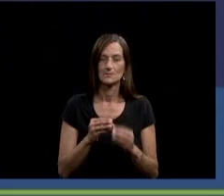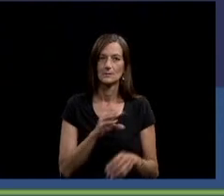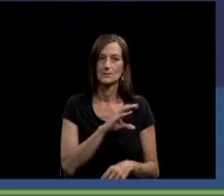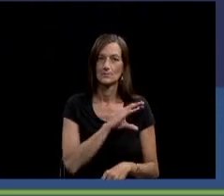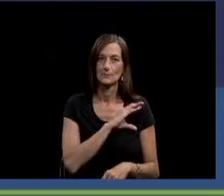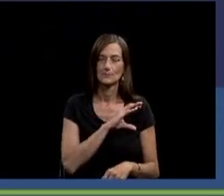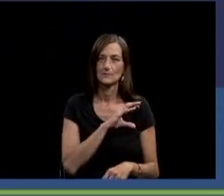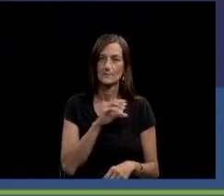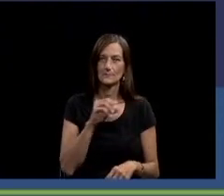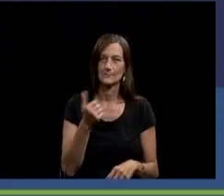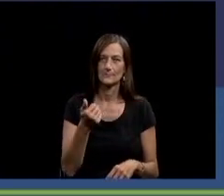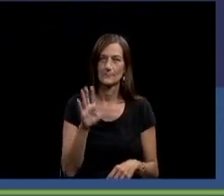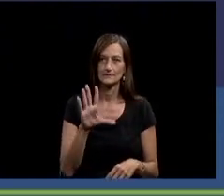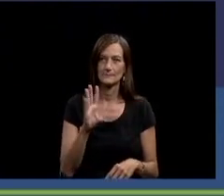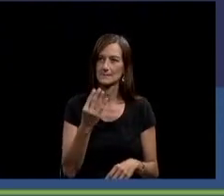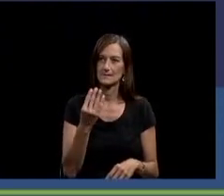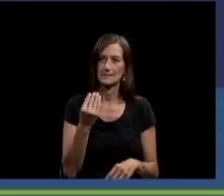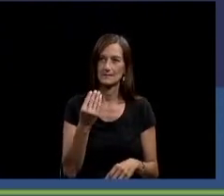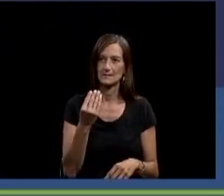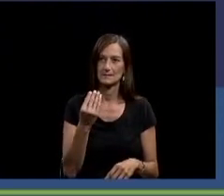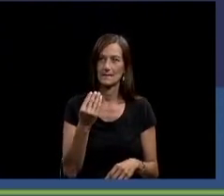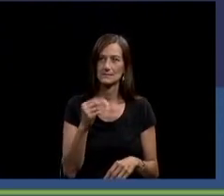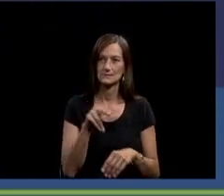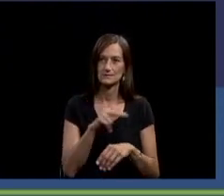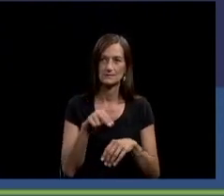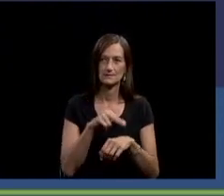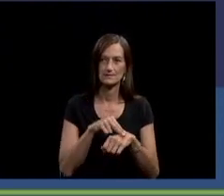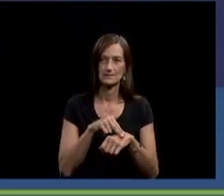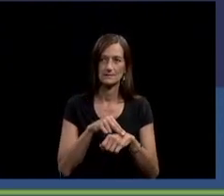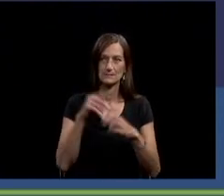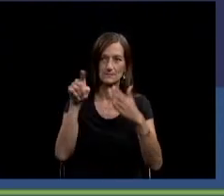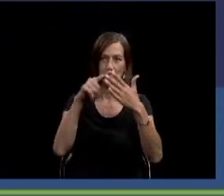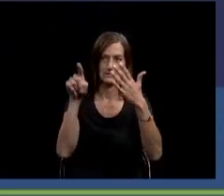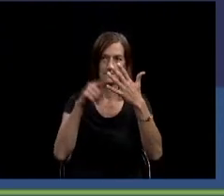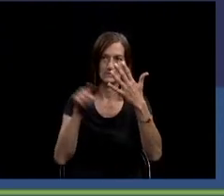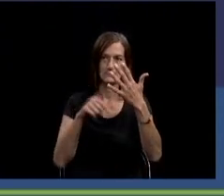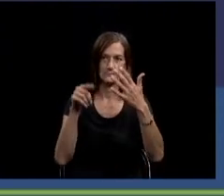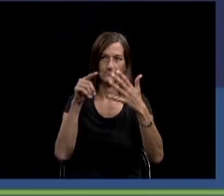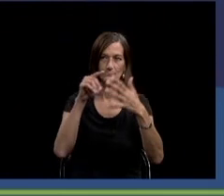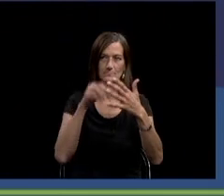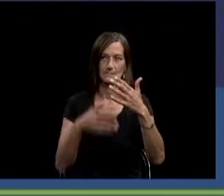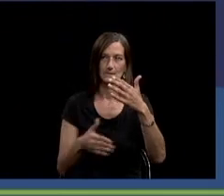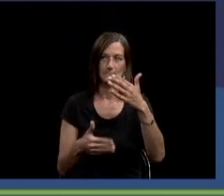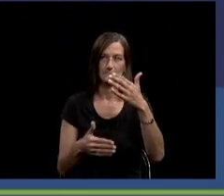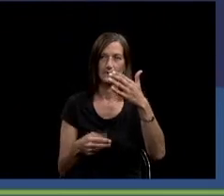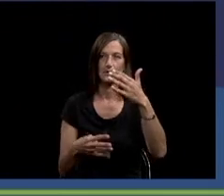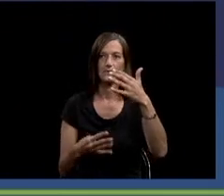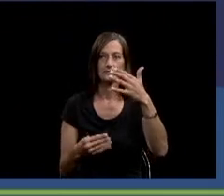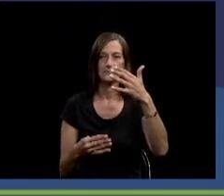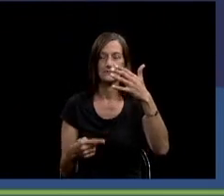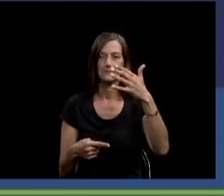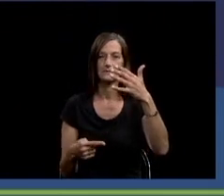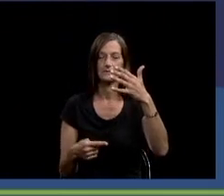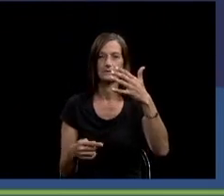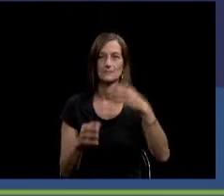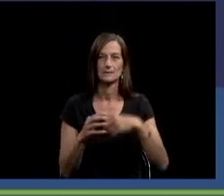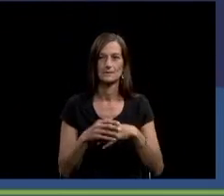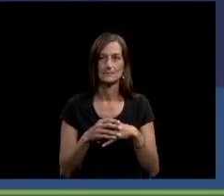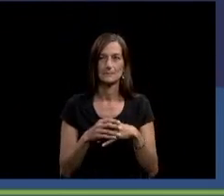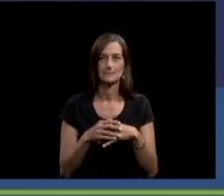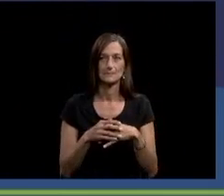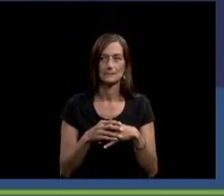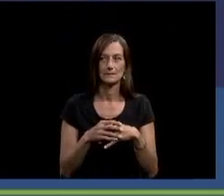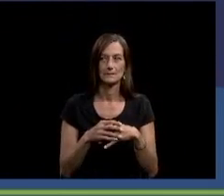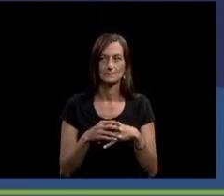event. The Citizens Police Academy and the Citizens Police Academy Alumni Association, Citizens on Patrol, and police chaplains all